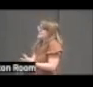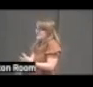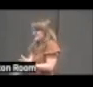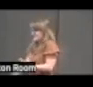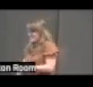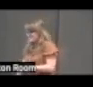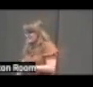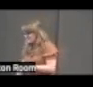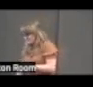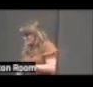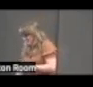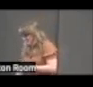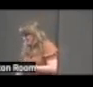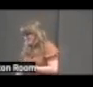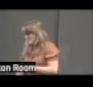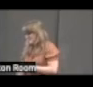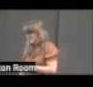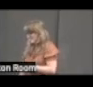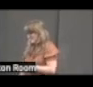that it couldn't happen.